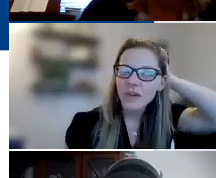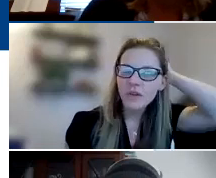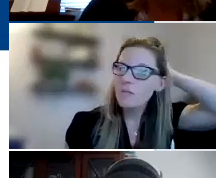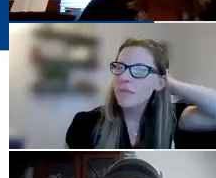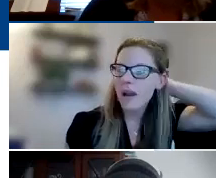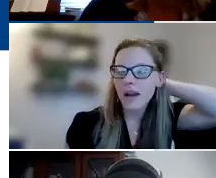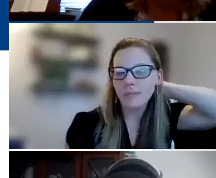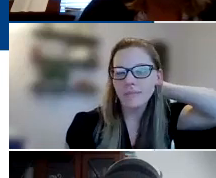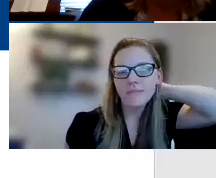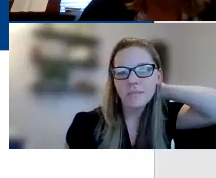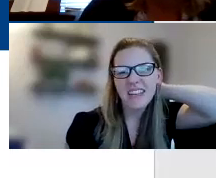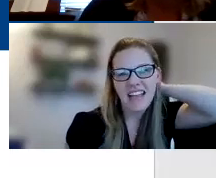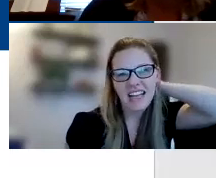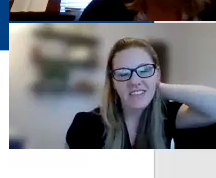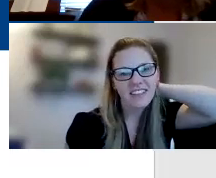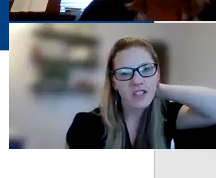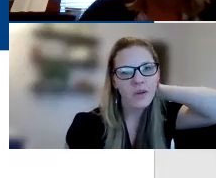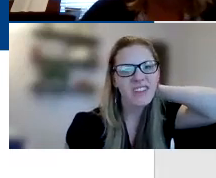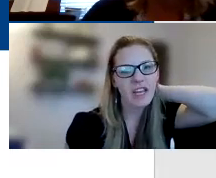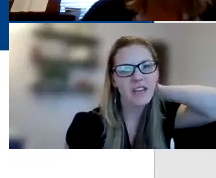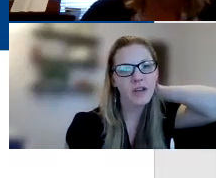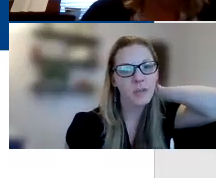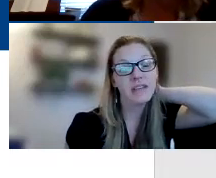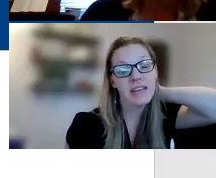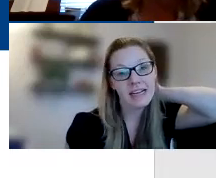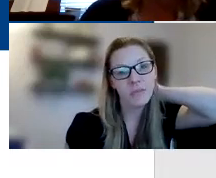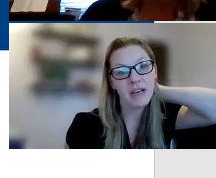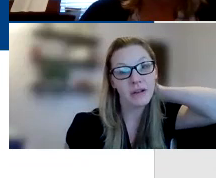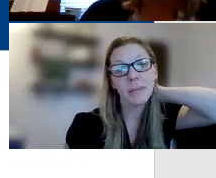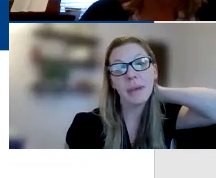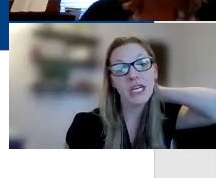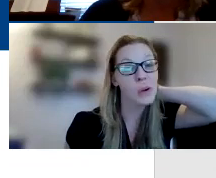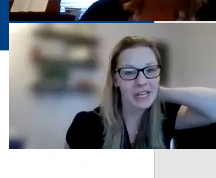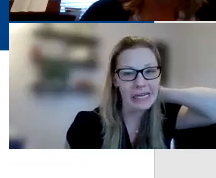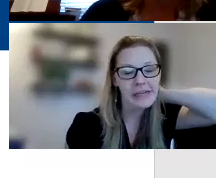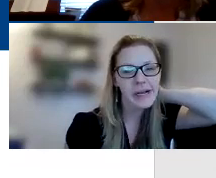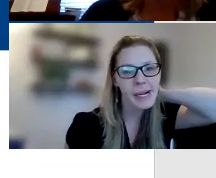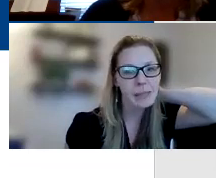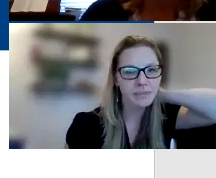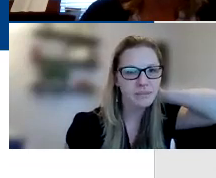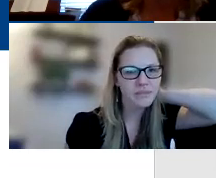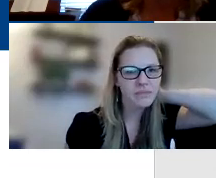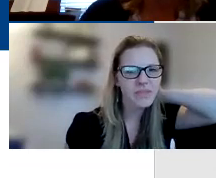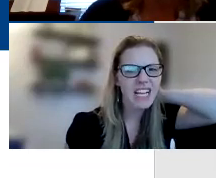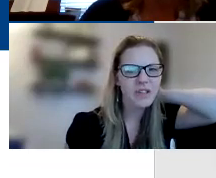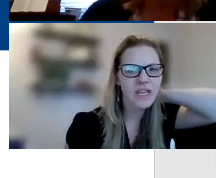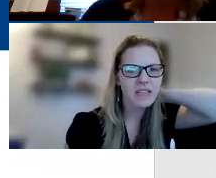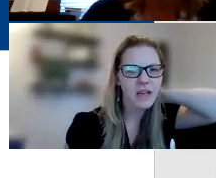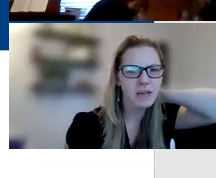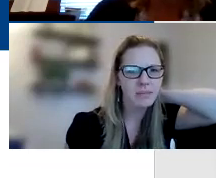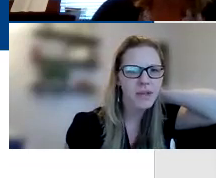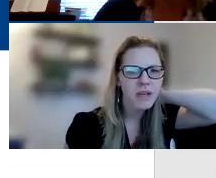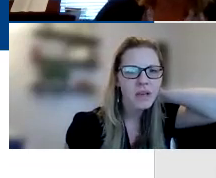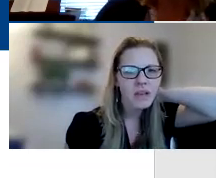Okay, so the new PCS vaccination. So these are PCS, meaning they're inpatient only. And so